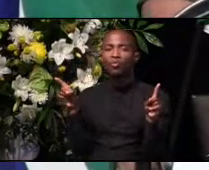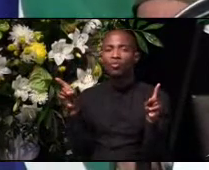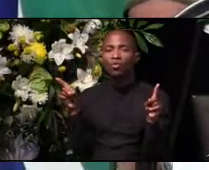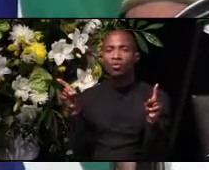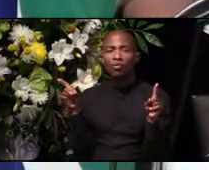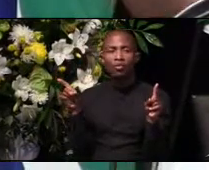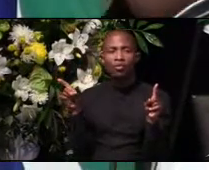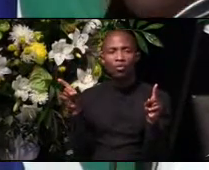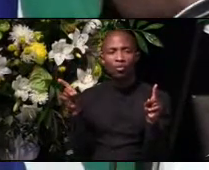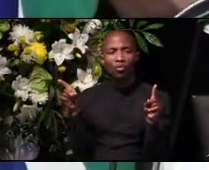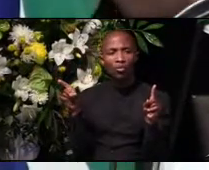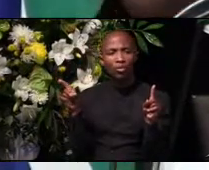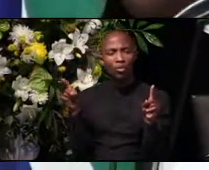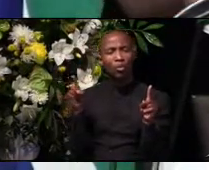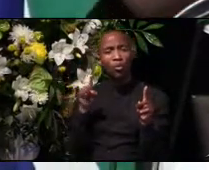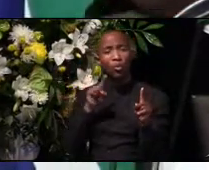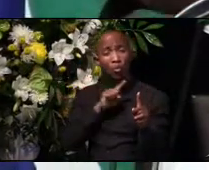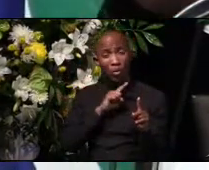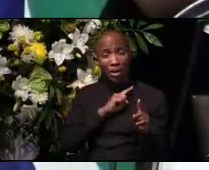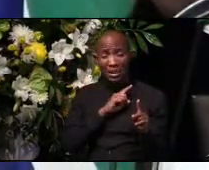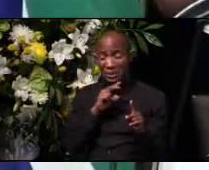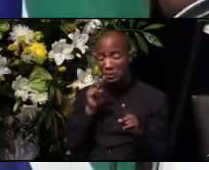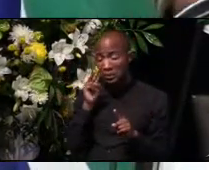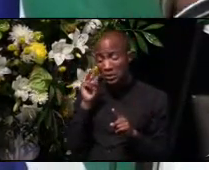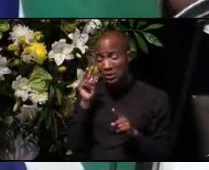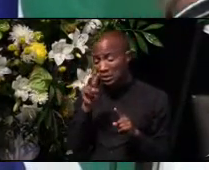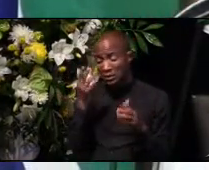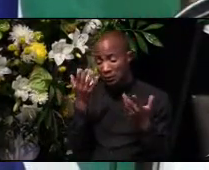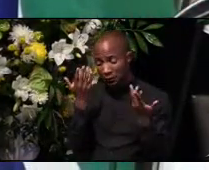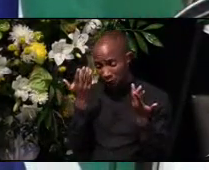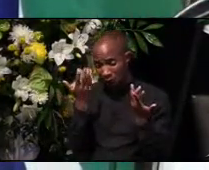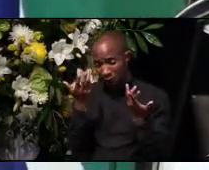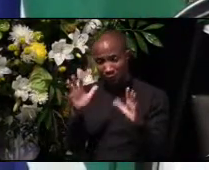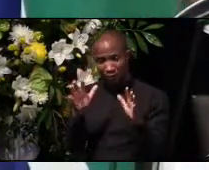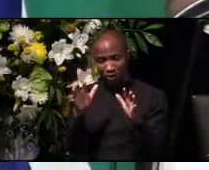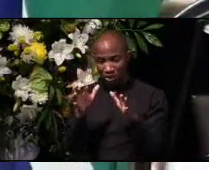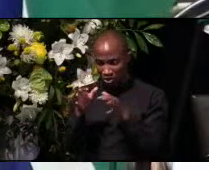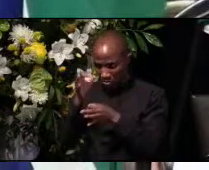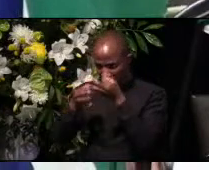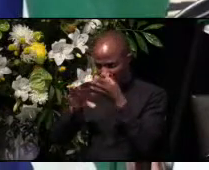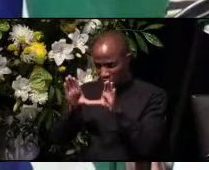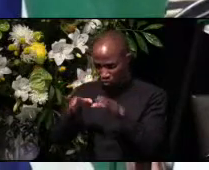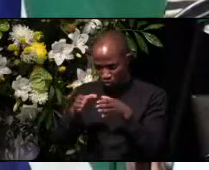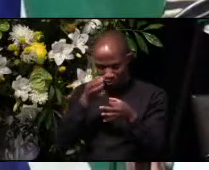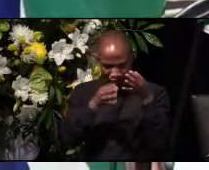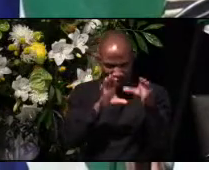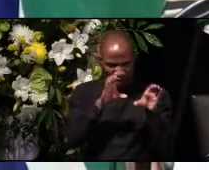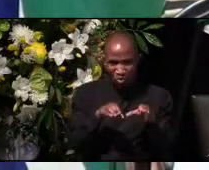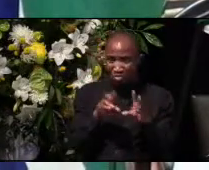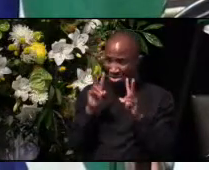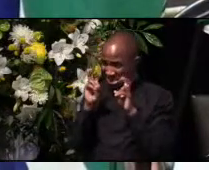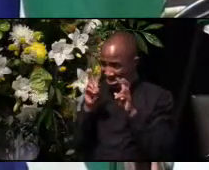because we've seen the toxicity of political parties and their internal Dynamics